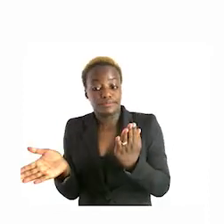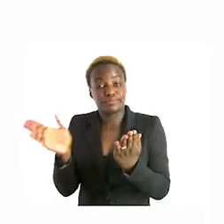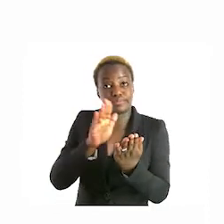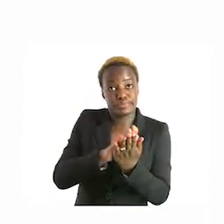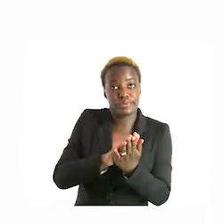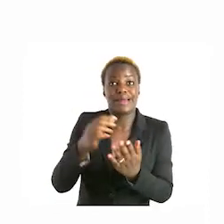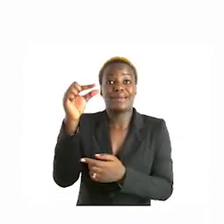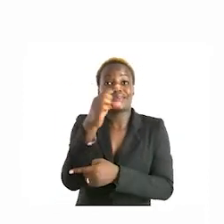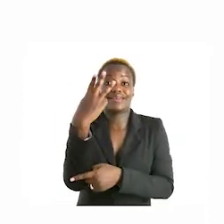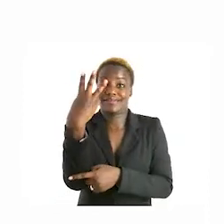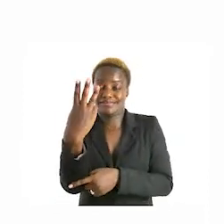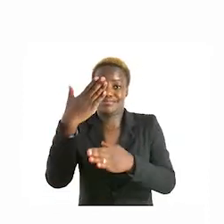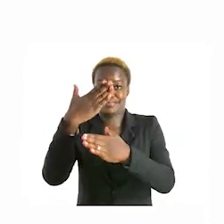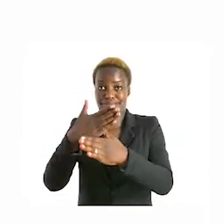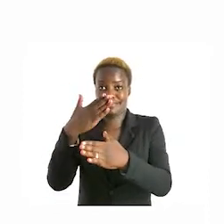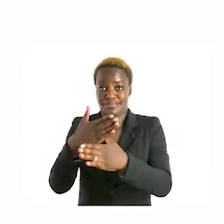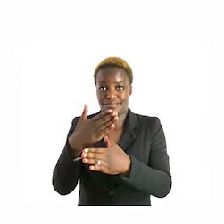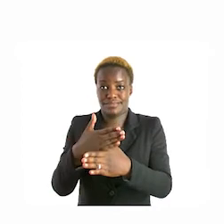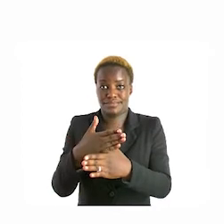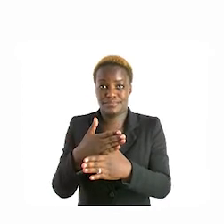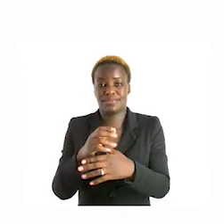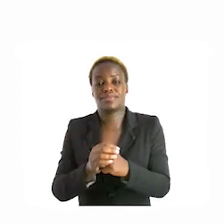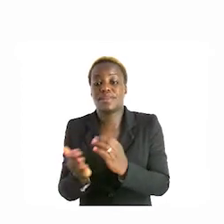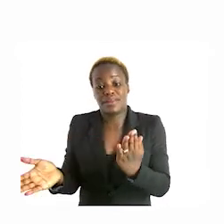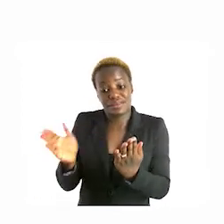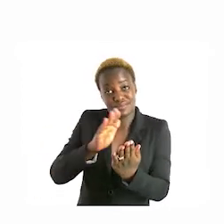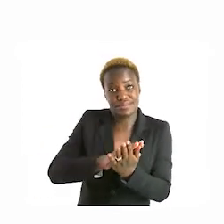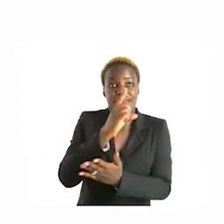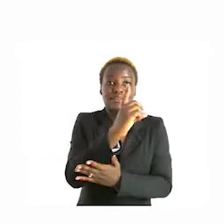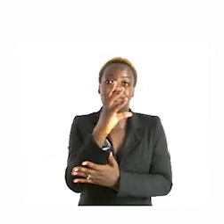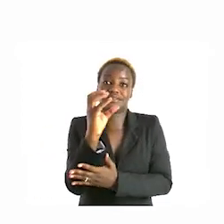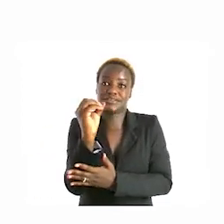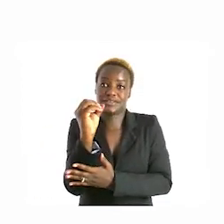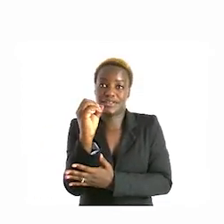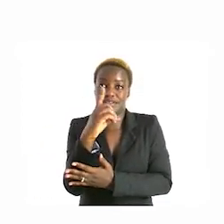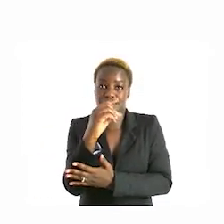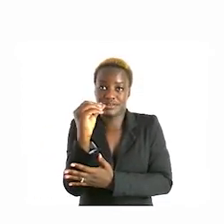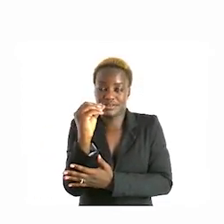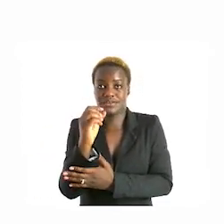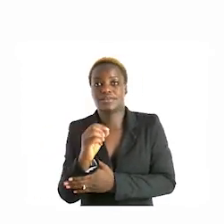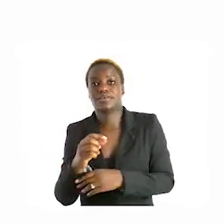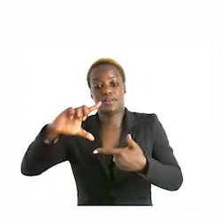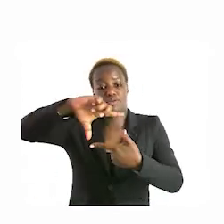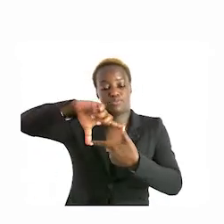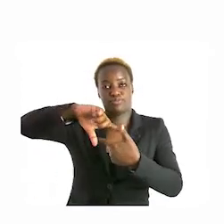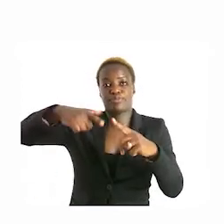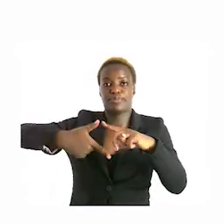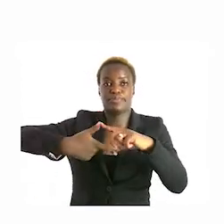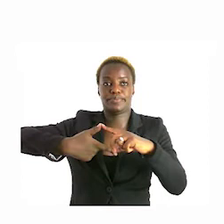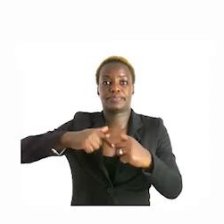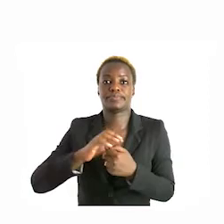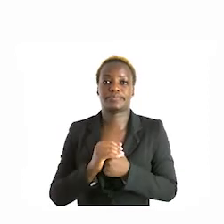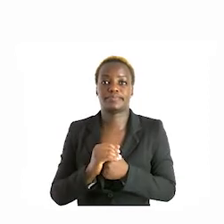well. Page 10, pardon me, page 10, grade 3, geometry. Now here we